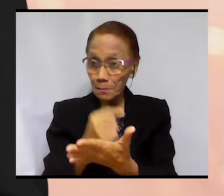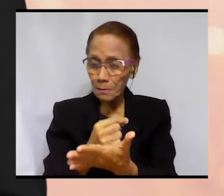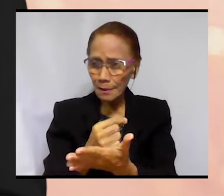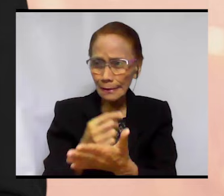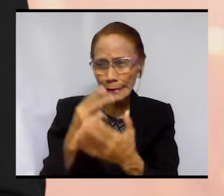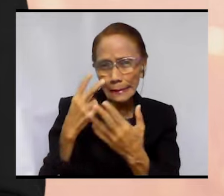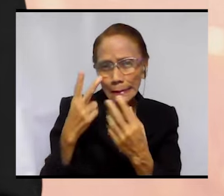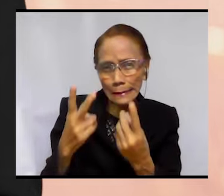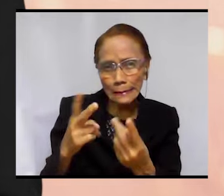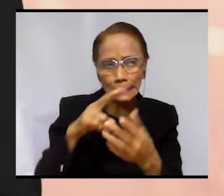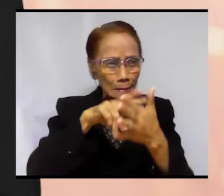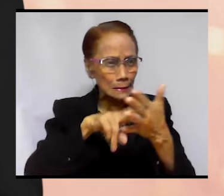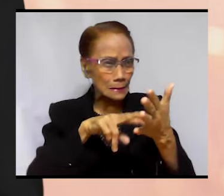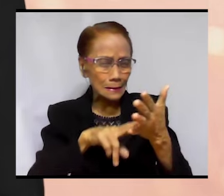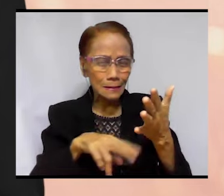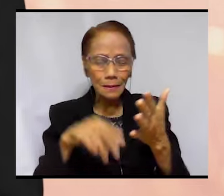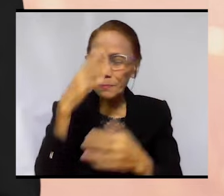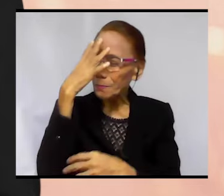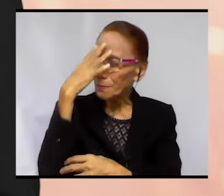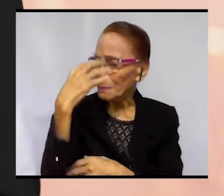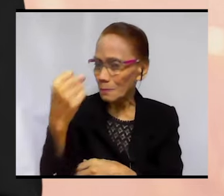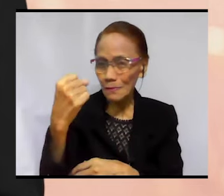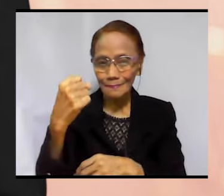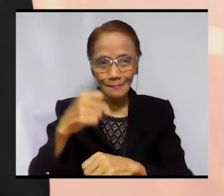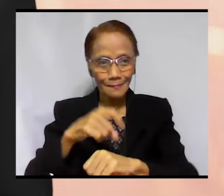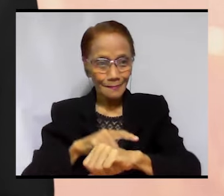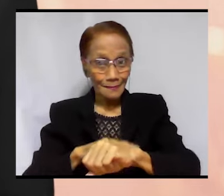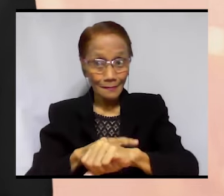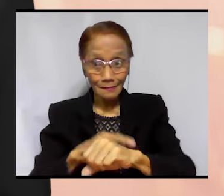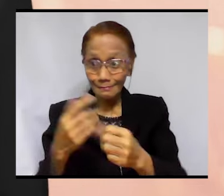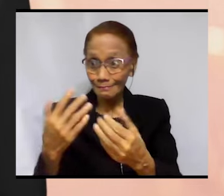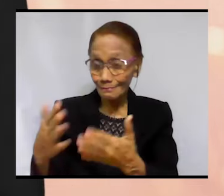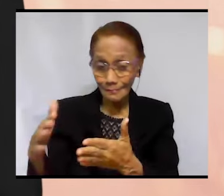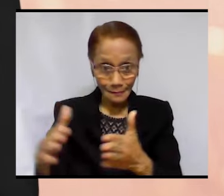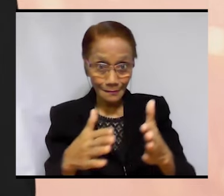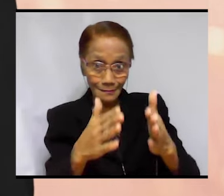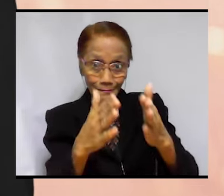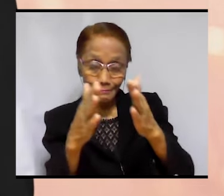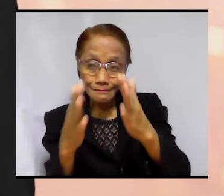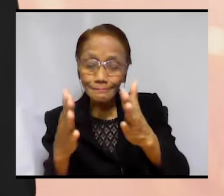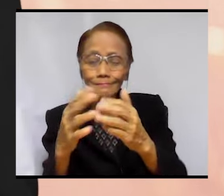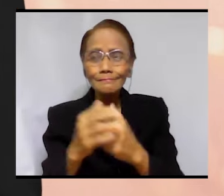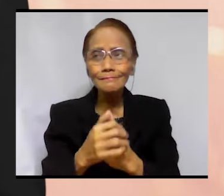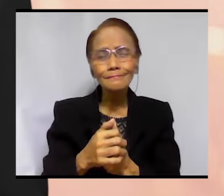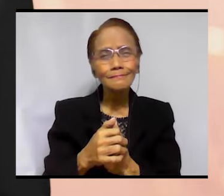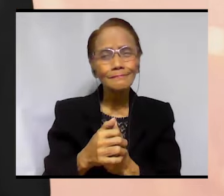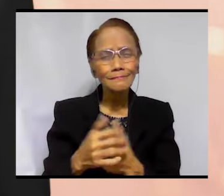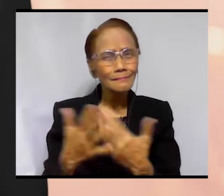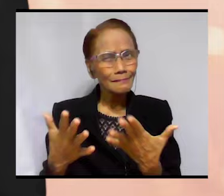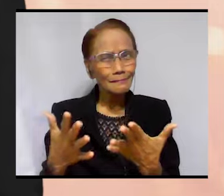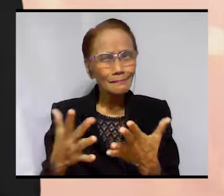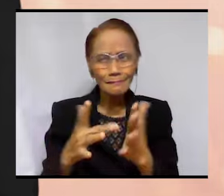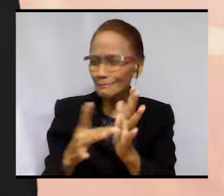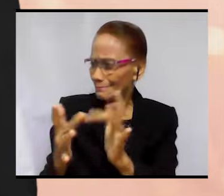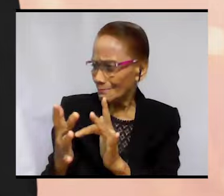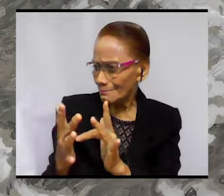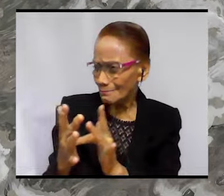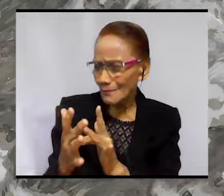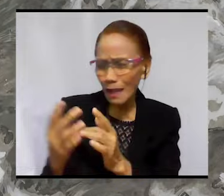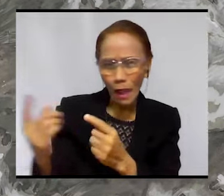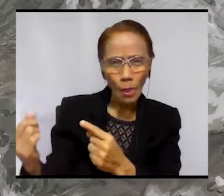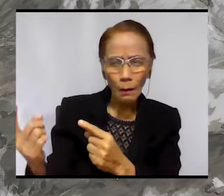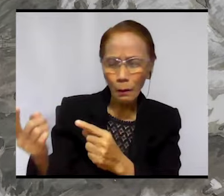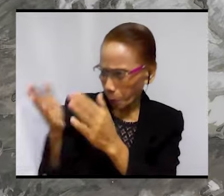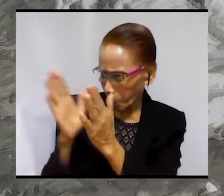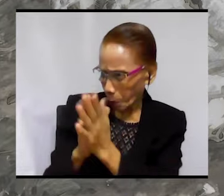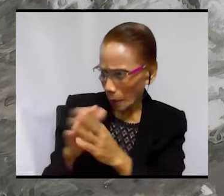read a memorable moment. On their way to Caesarea Philippi, Jesus asked His disciples, "Who